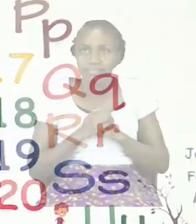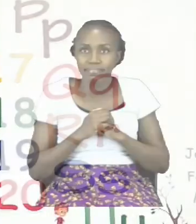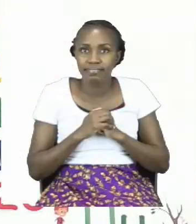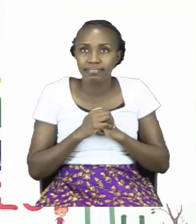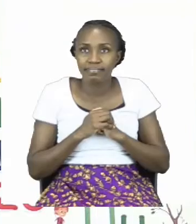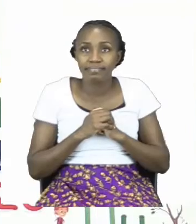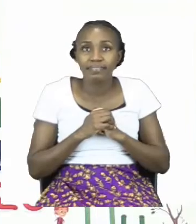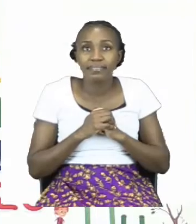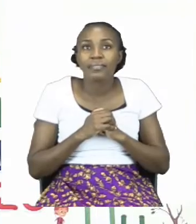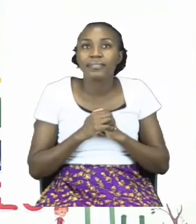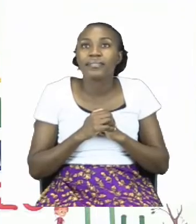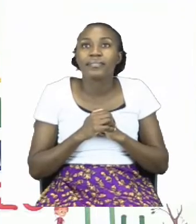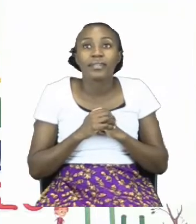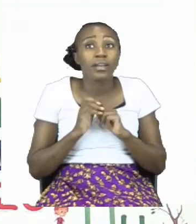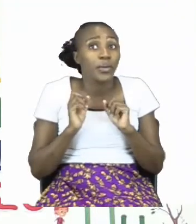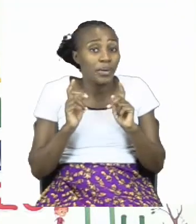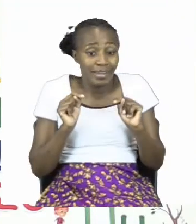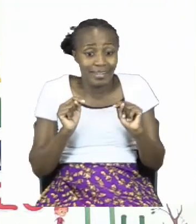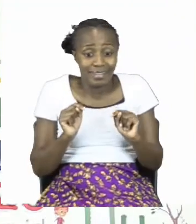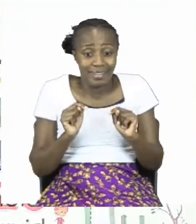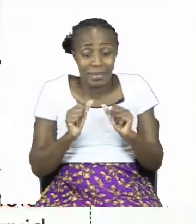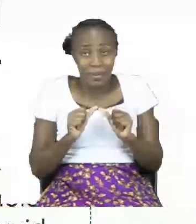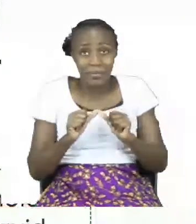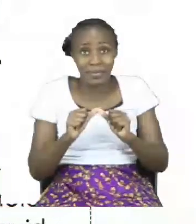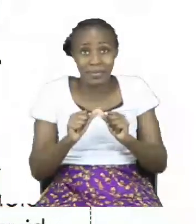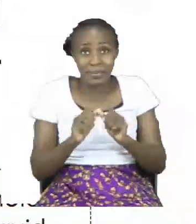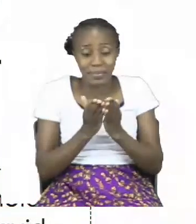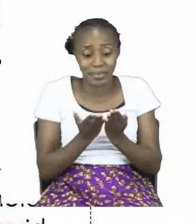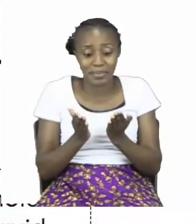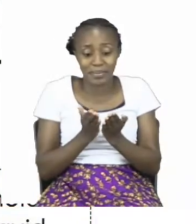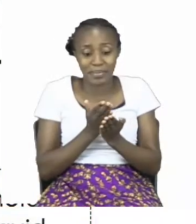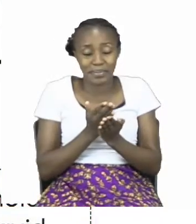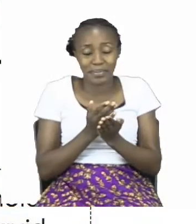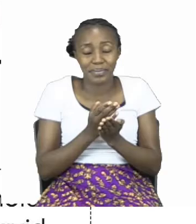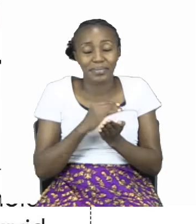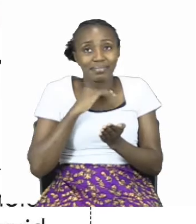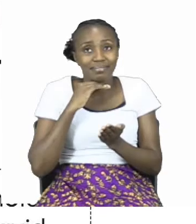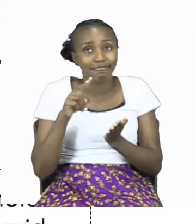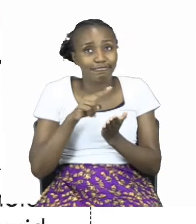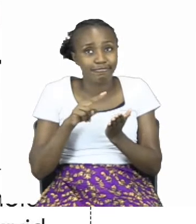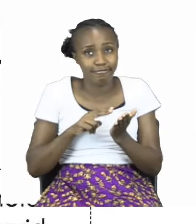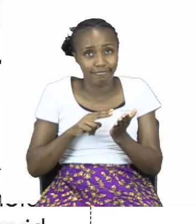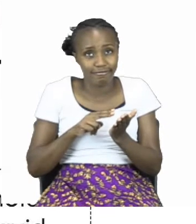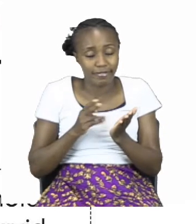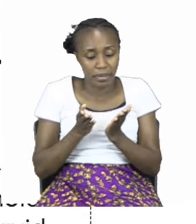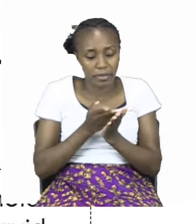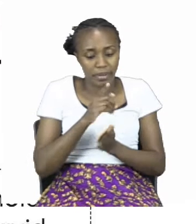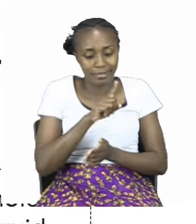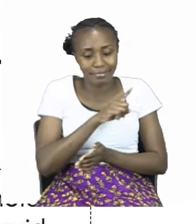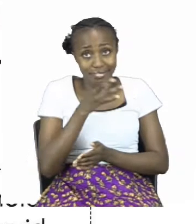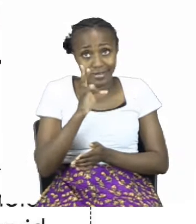For our lesson, boys and girls, let us start on page 17. On page 17, we are going to be doing our reading